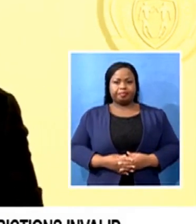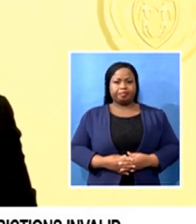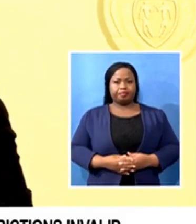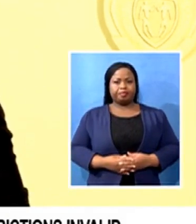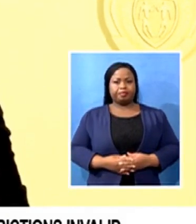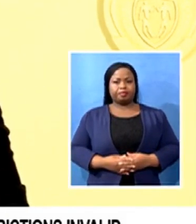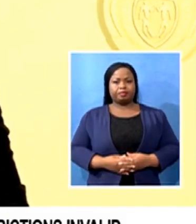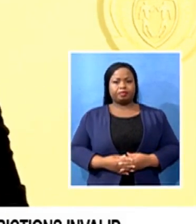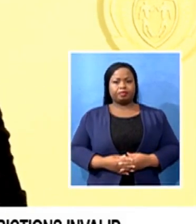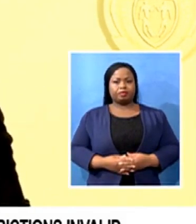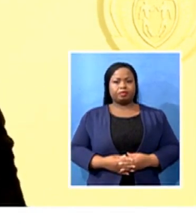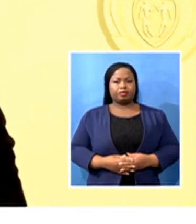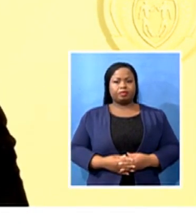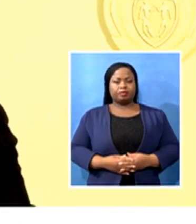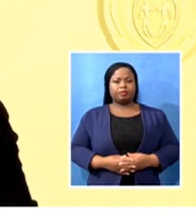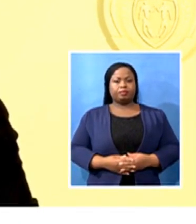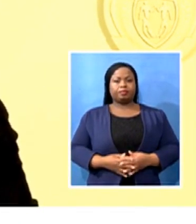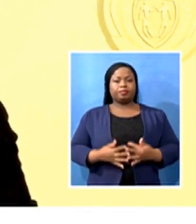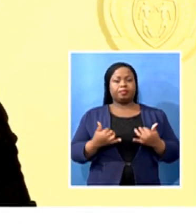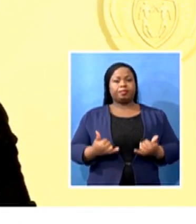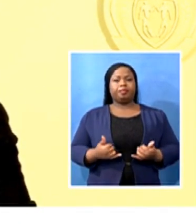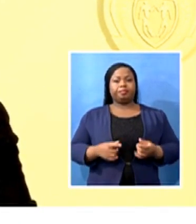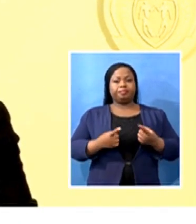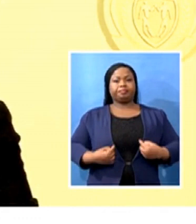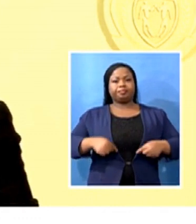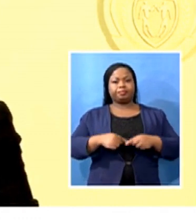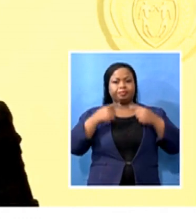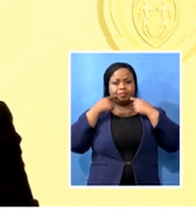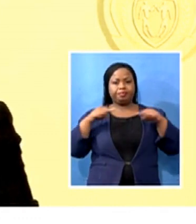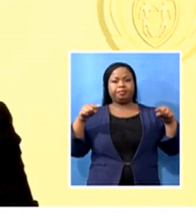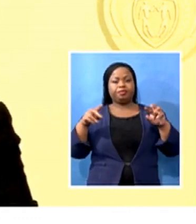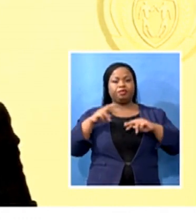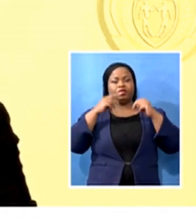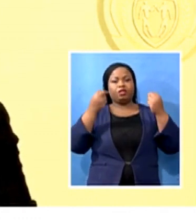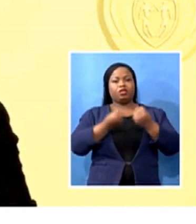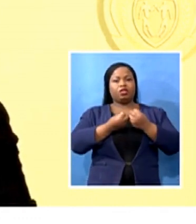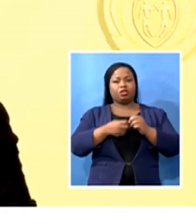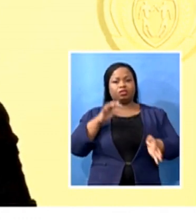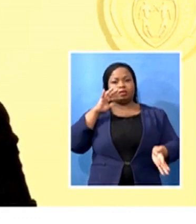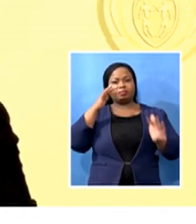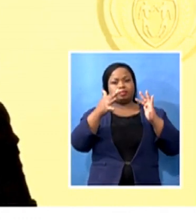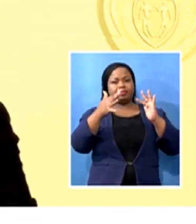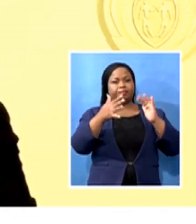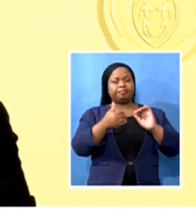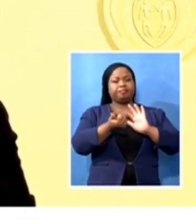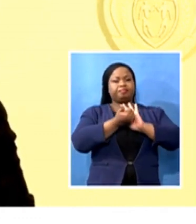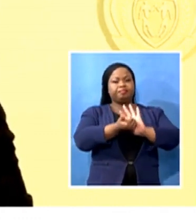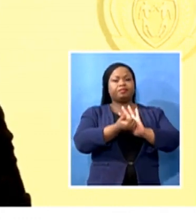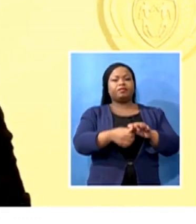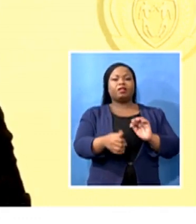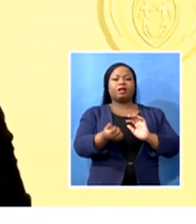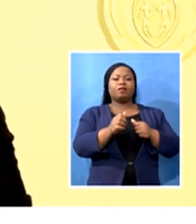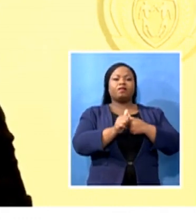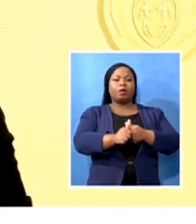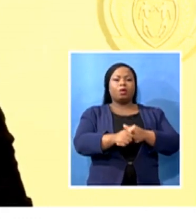Declared a national state of disaster in terms of the Disaster Management Act. This will